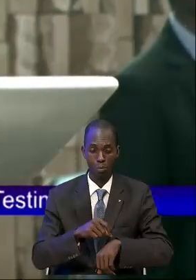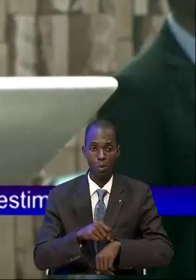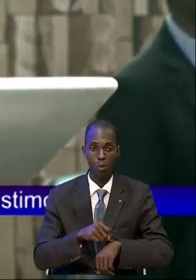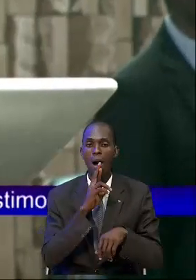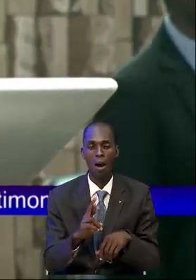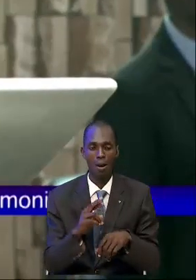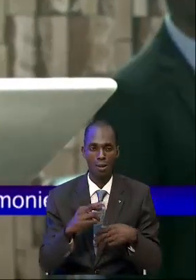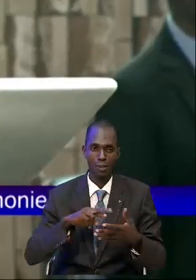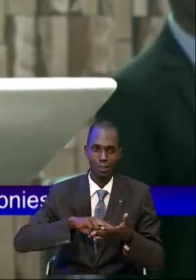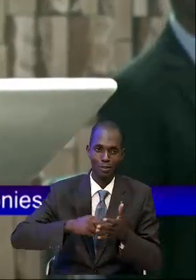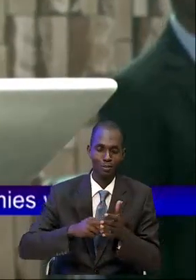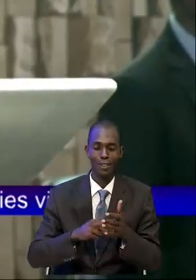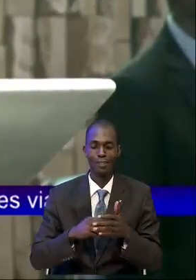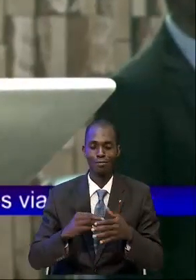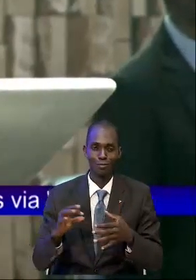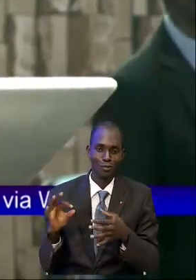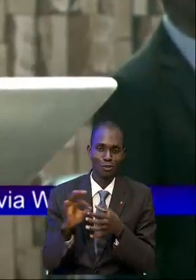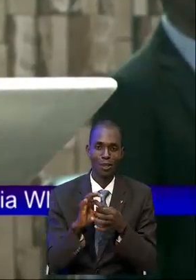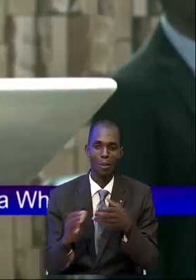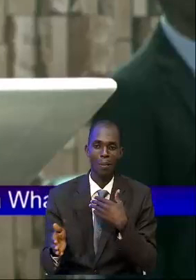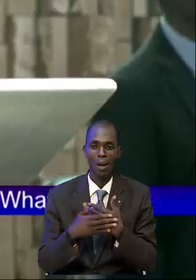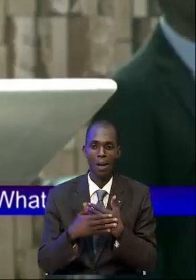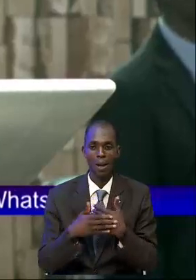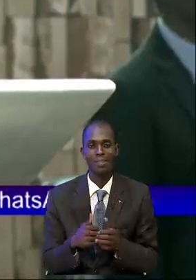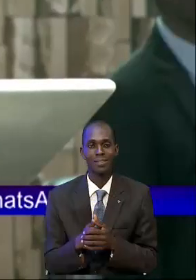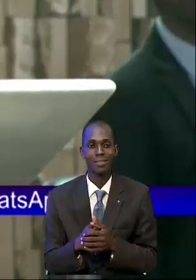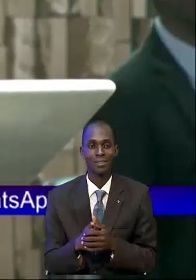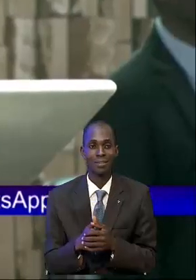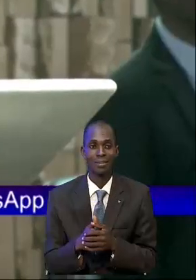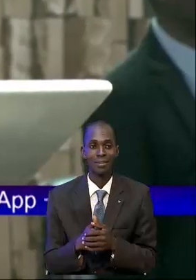Broken legs are mended. Broken bones are joined.